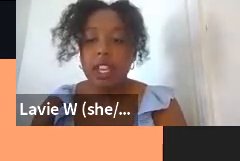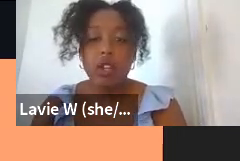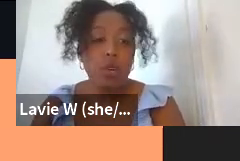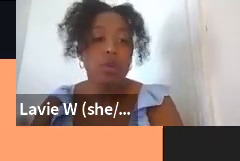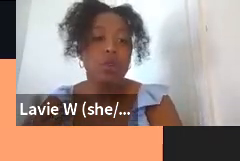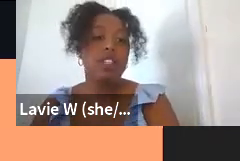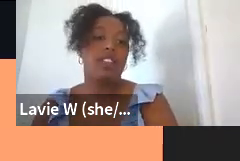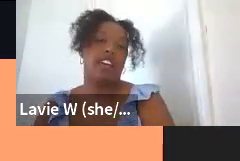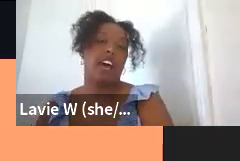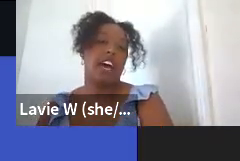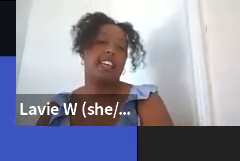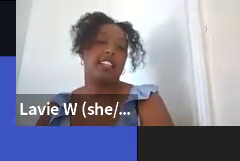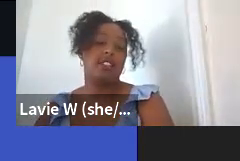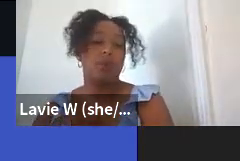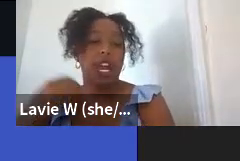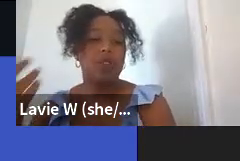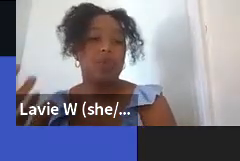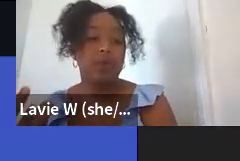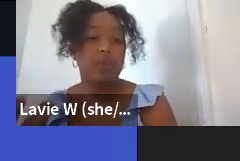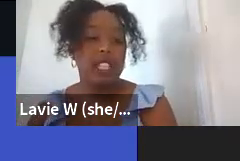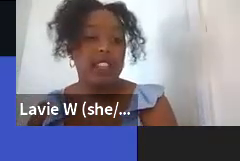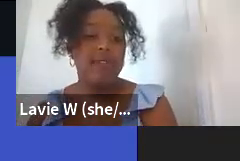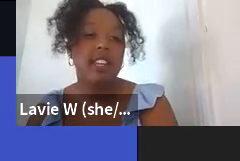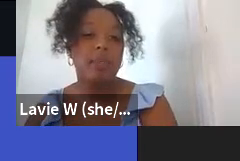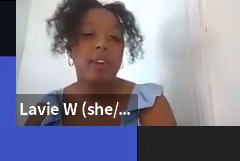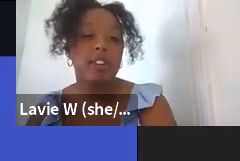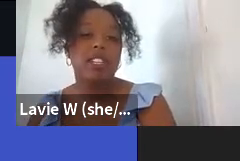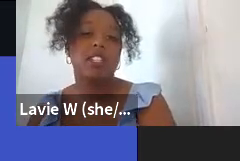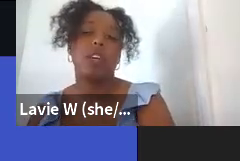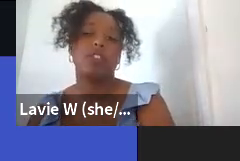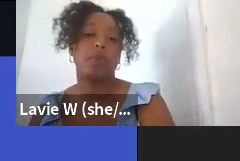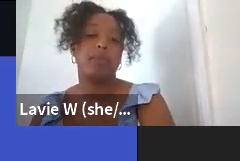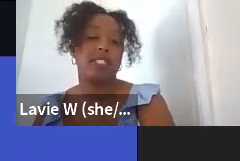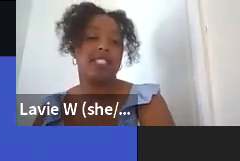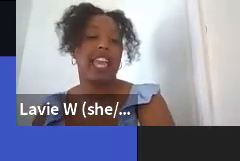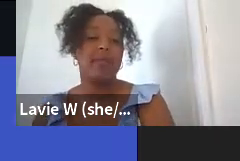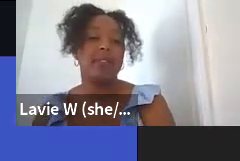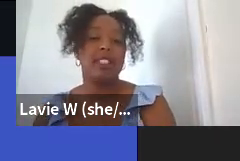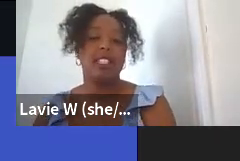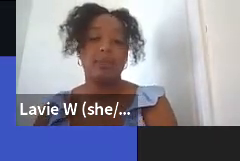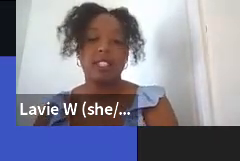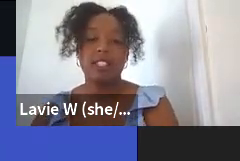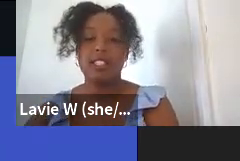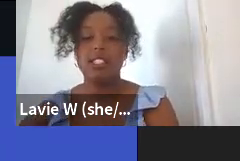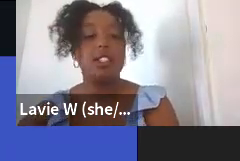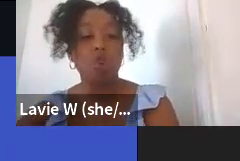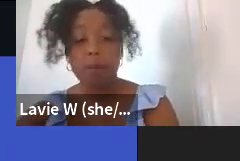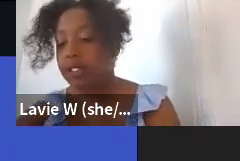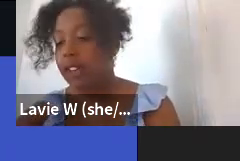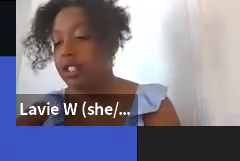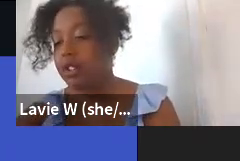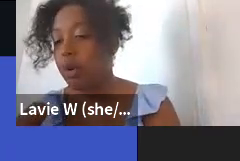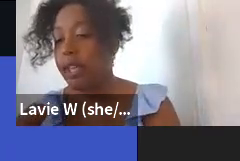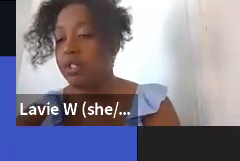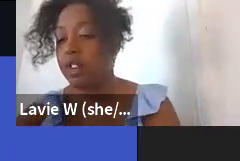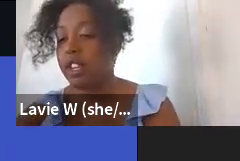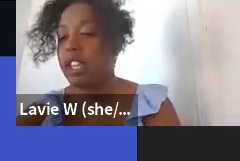I would include that we live in an imperialist, white supremacist, capitalist, ableist,